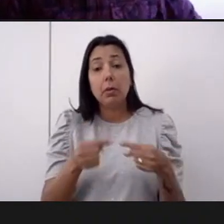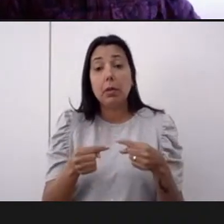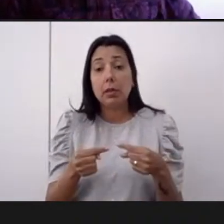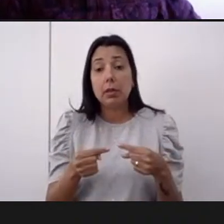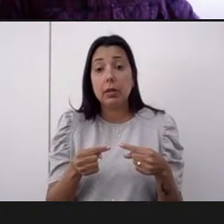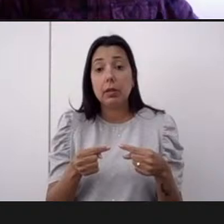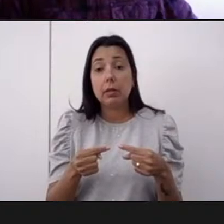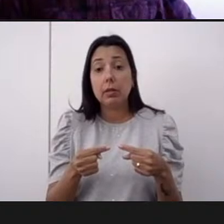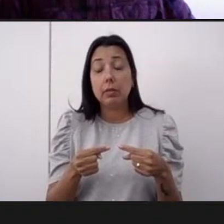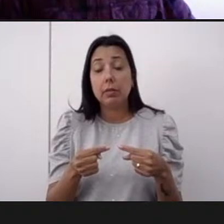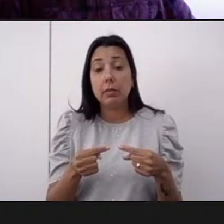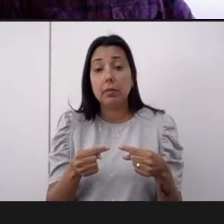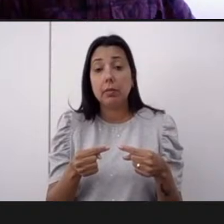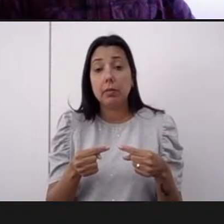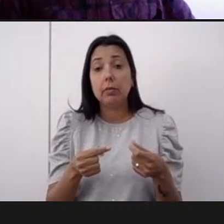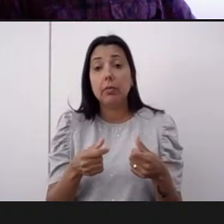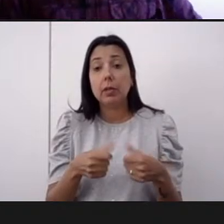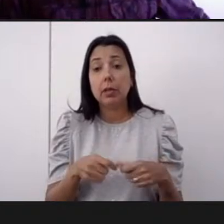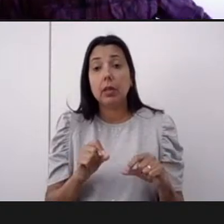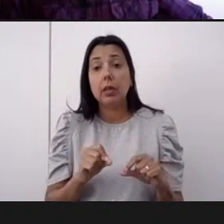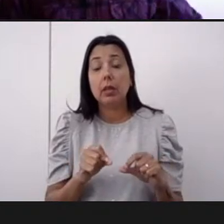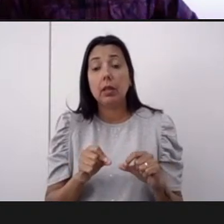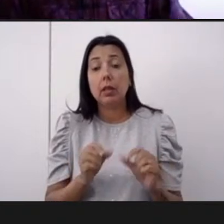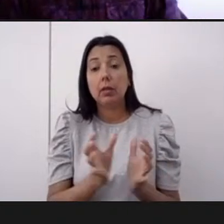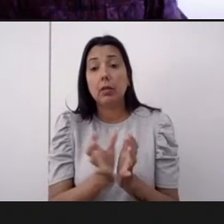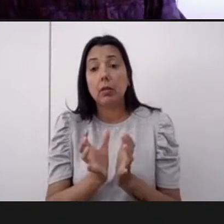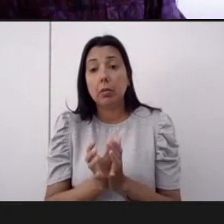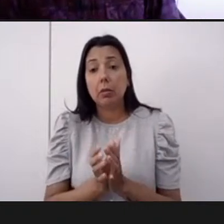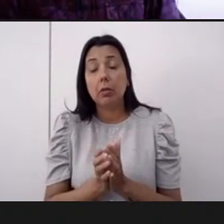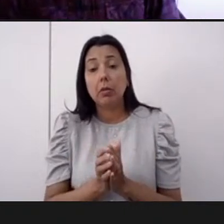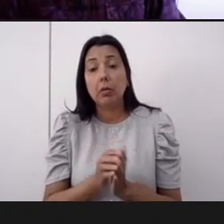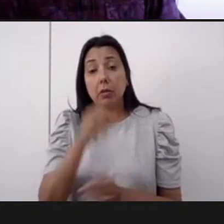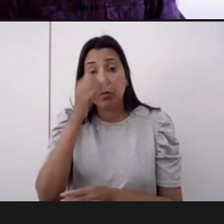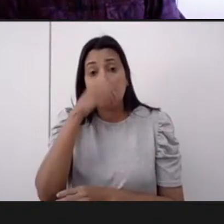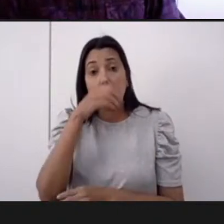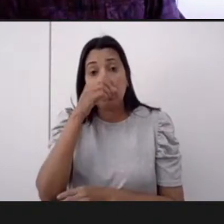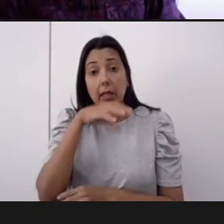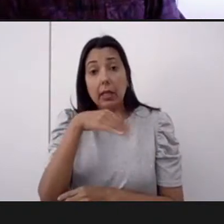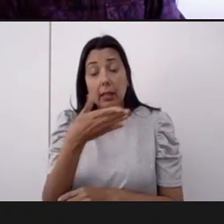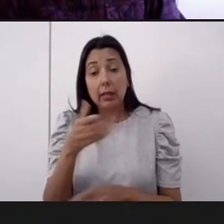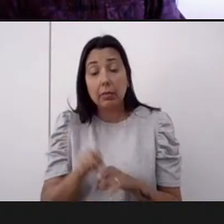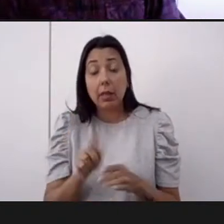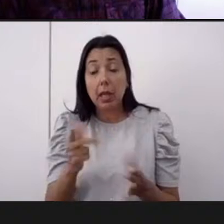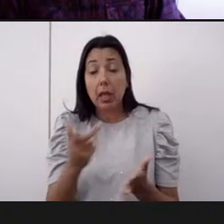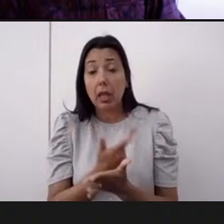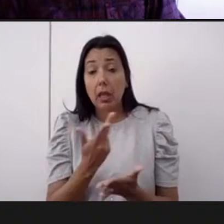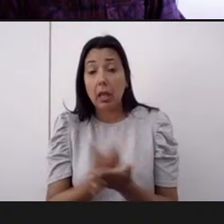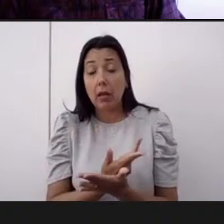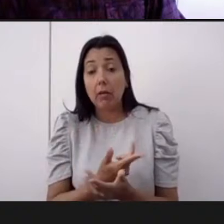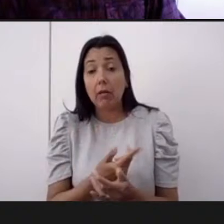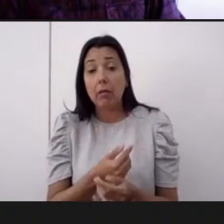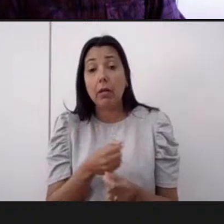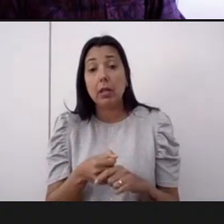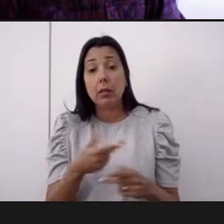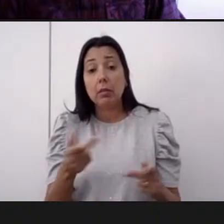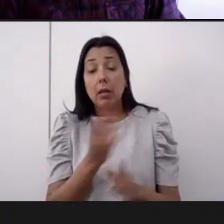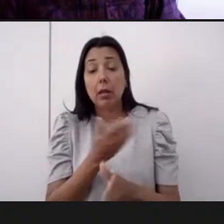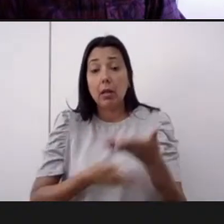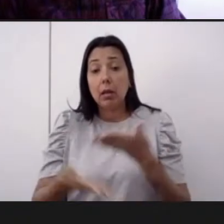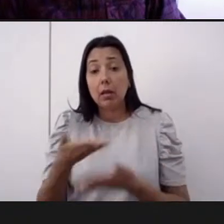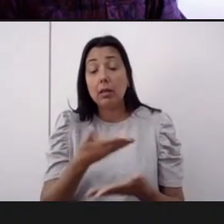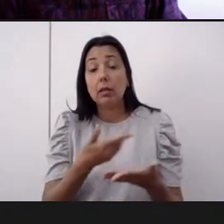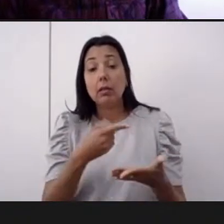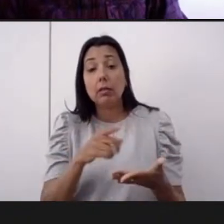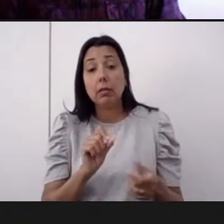which is in place has failures, and the failure are accumulating and accumulating. It's in France at the